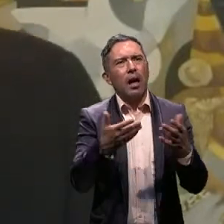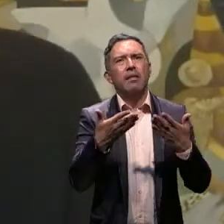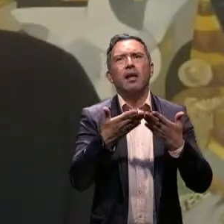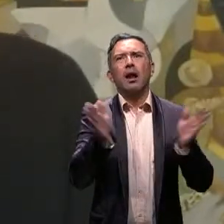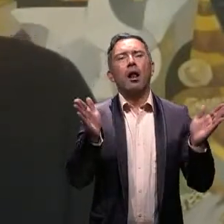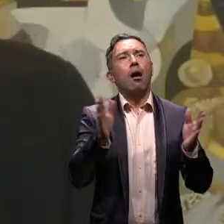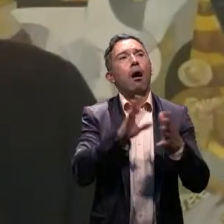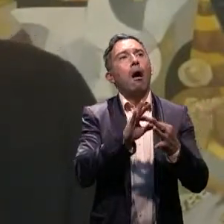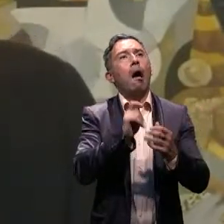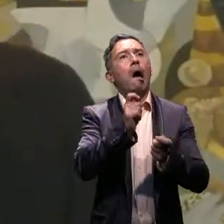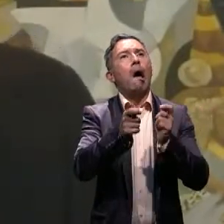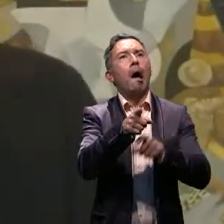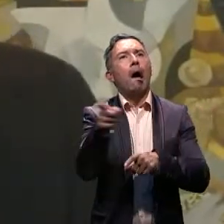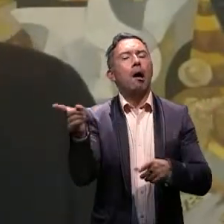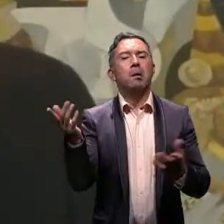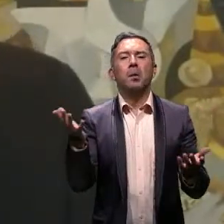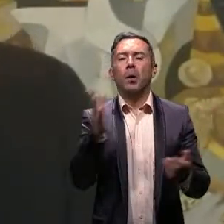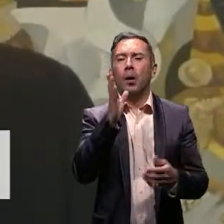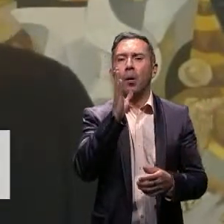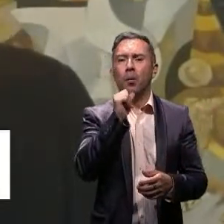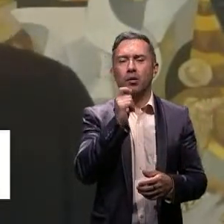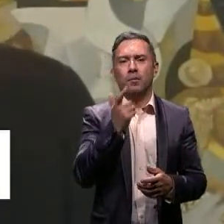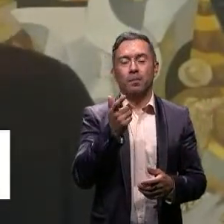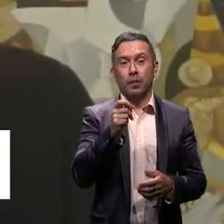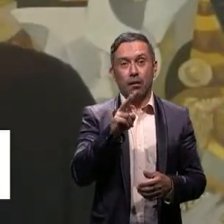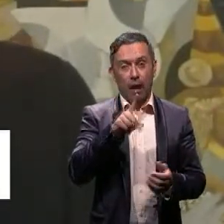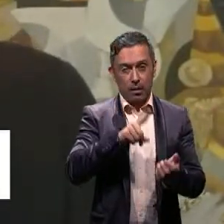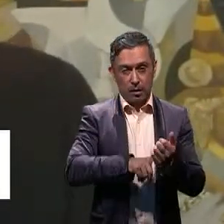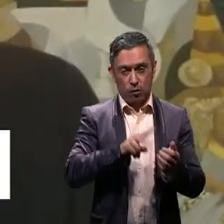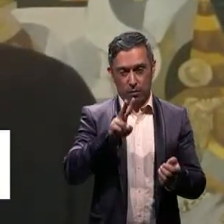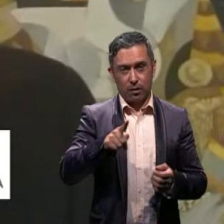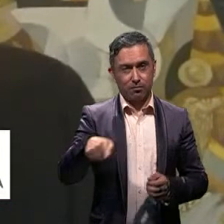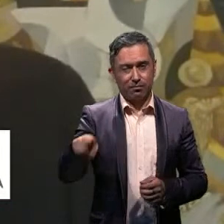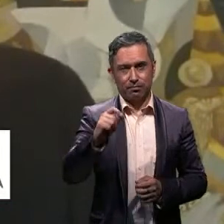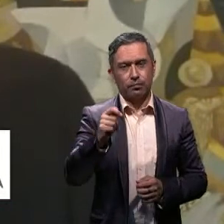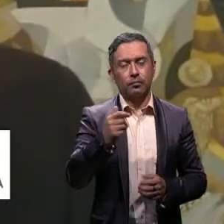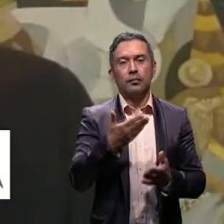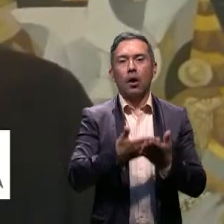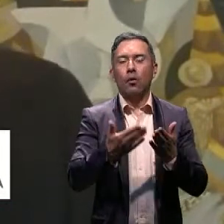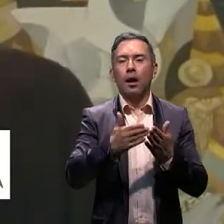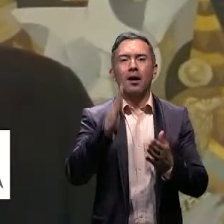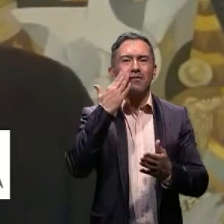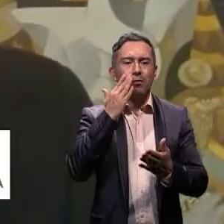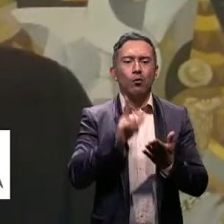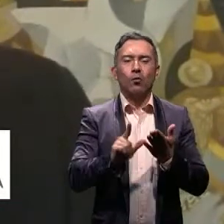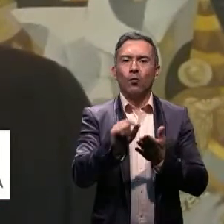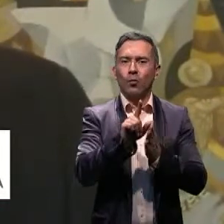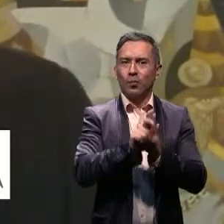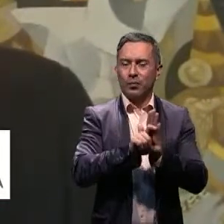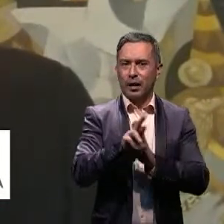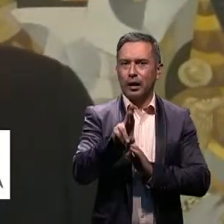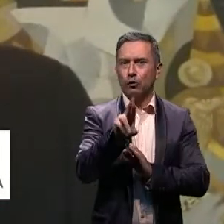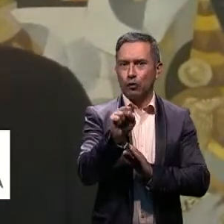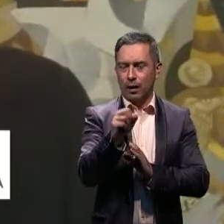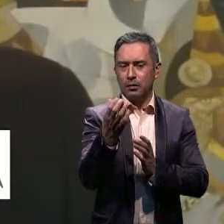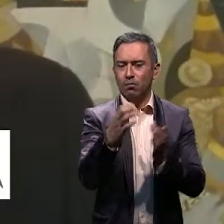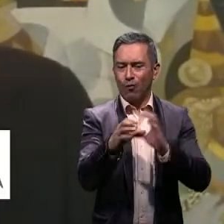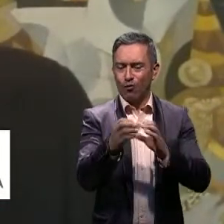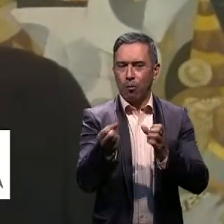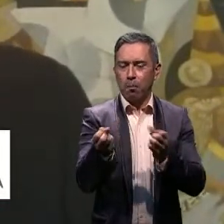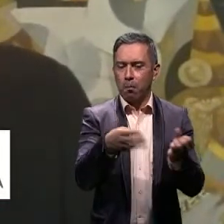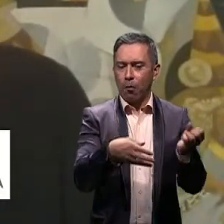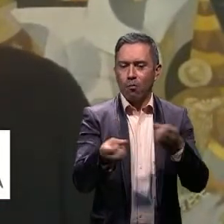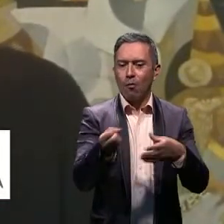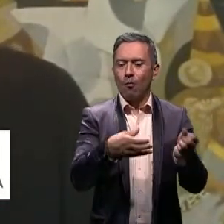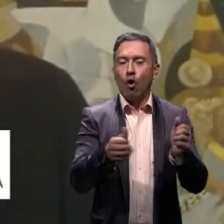think that one of the phenomena that we are seeing is that the